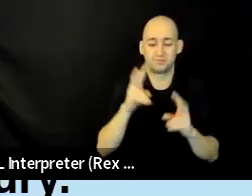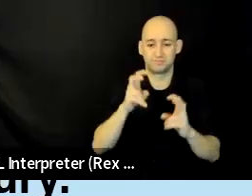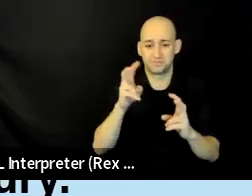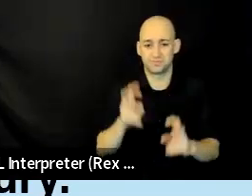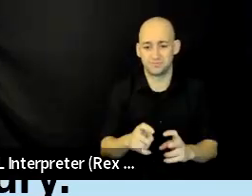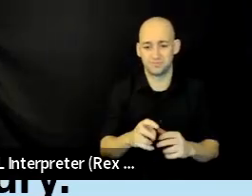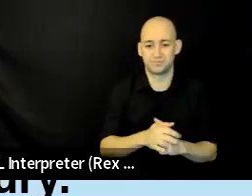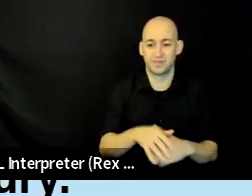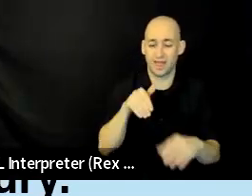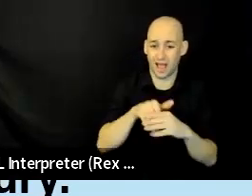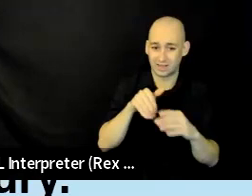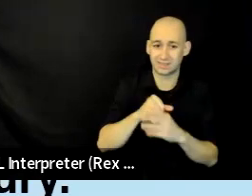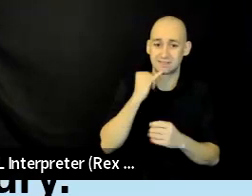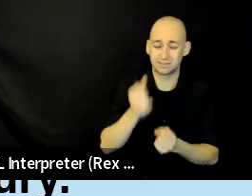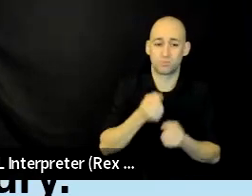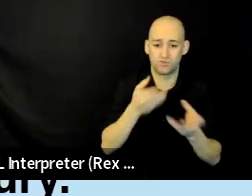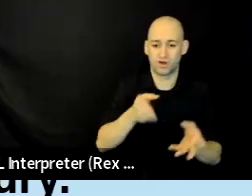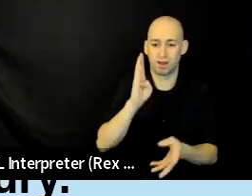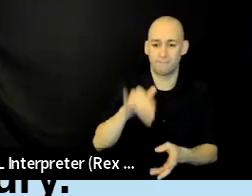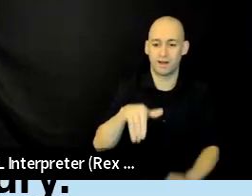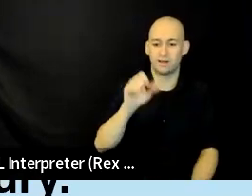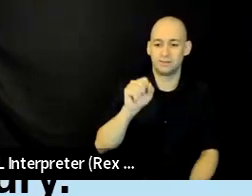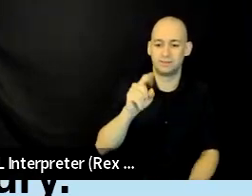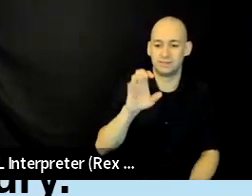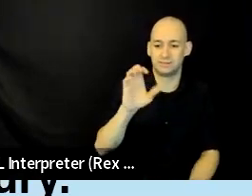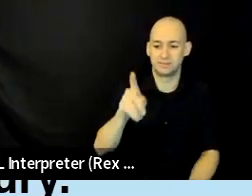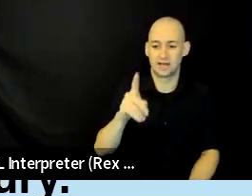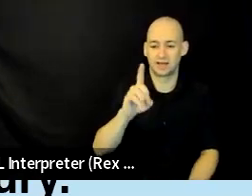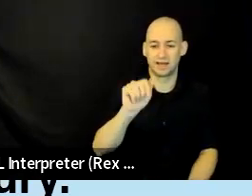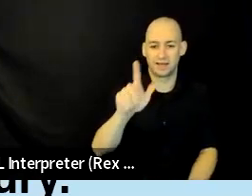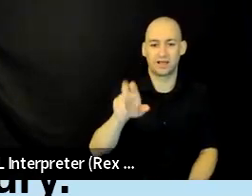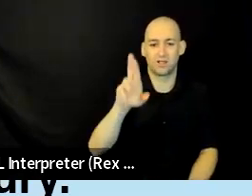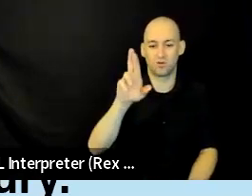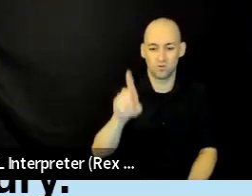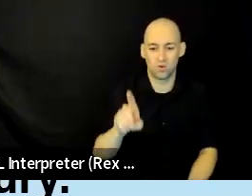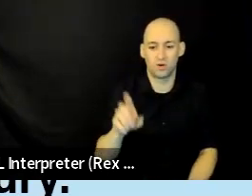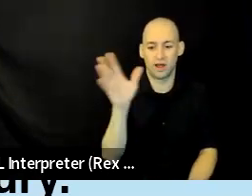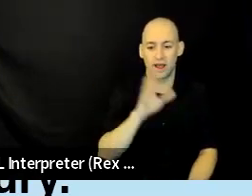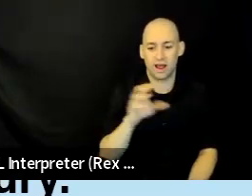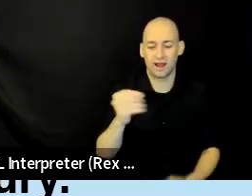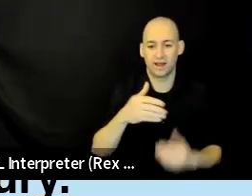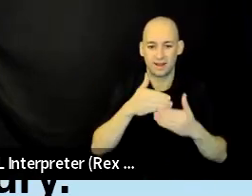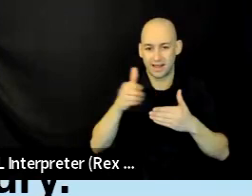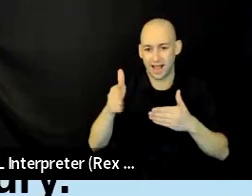is provided by the Stockdale Road and a gate along the proposed San Paso Circle frontage road.